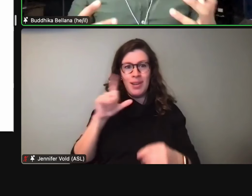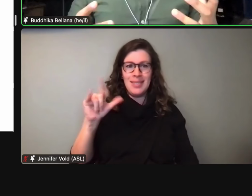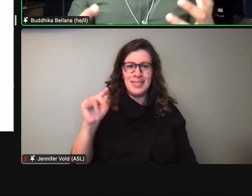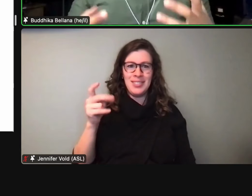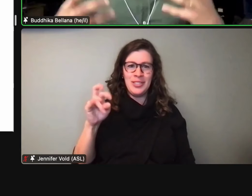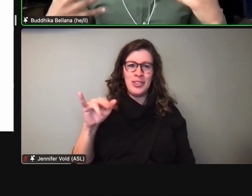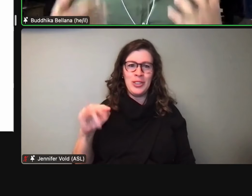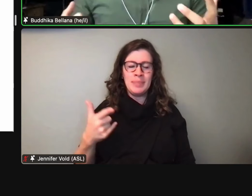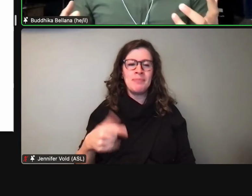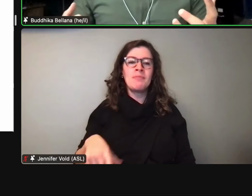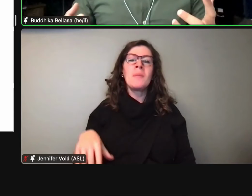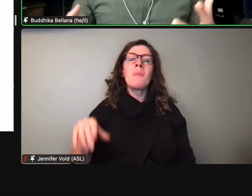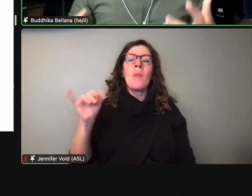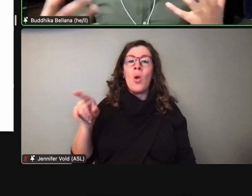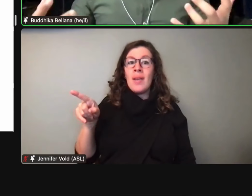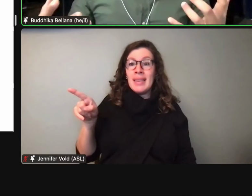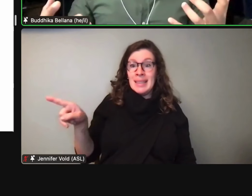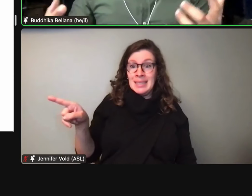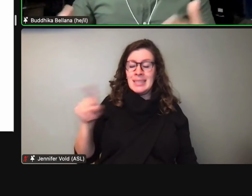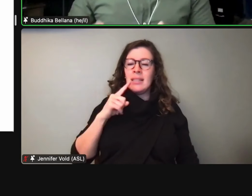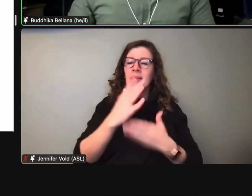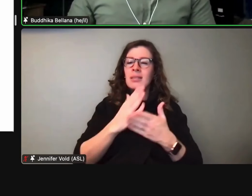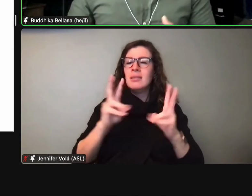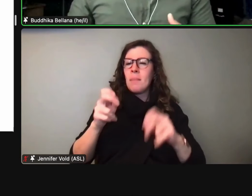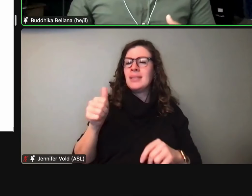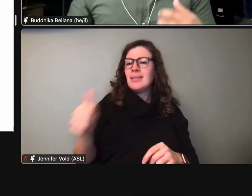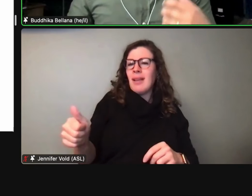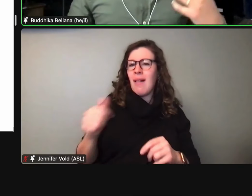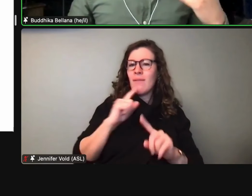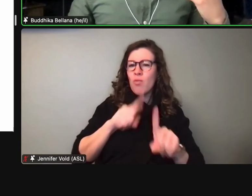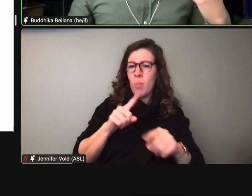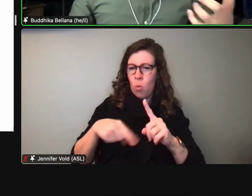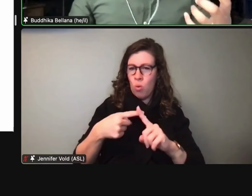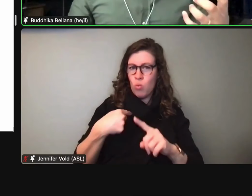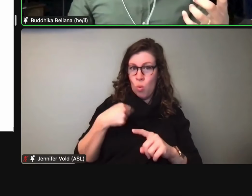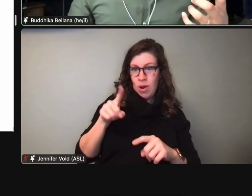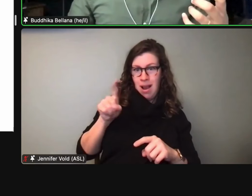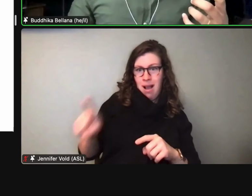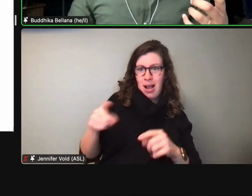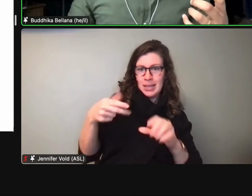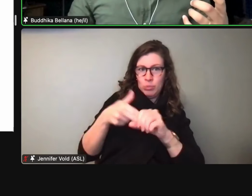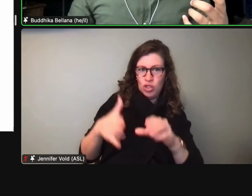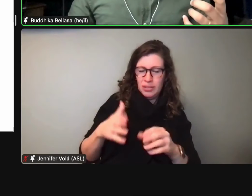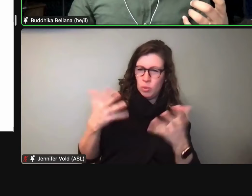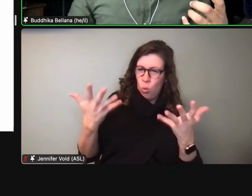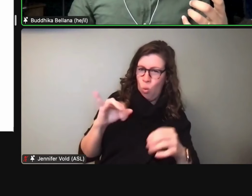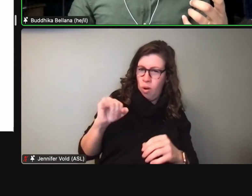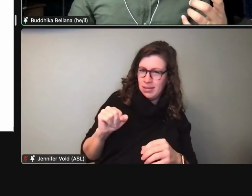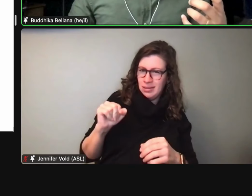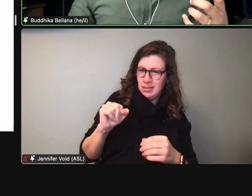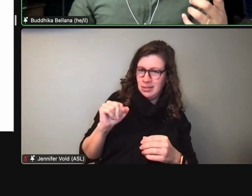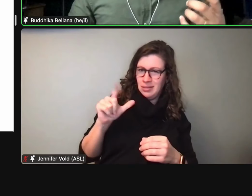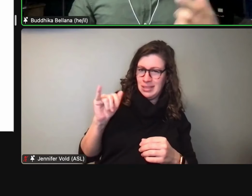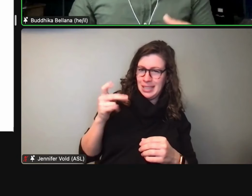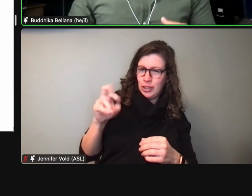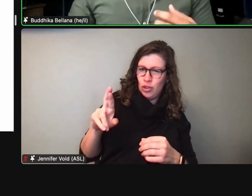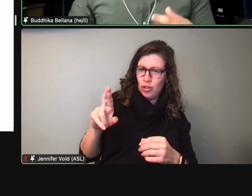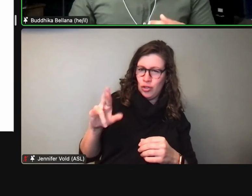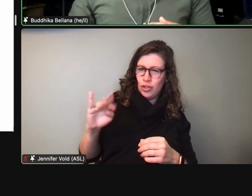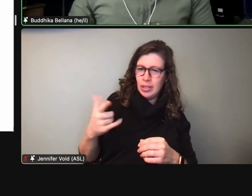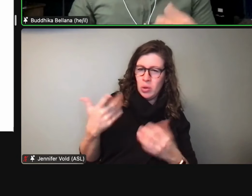some self-report when we asked our participants that very question. The majority of participants, as you can see with this score over